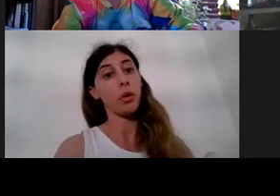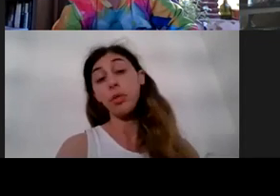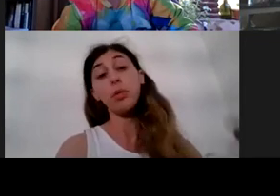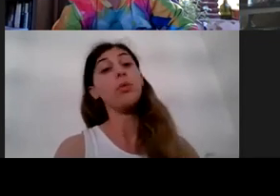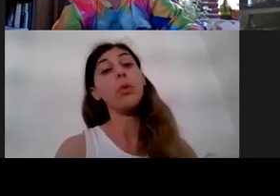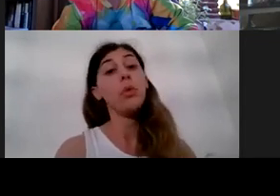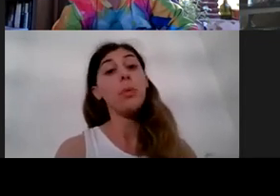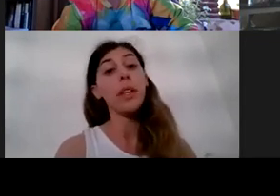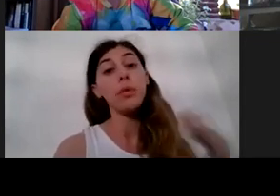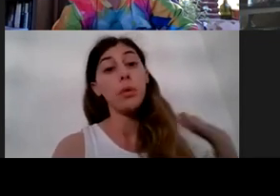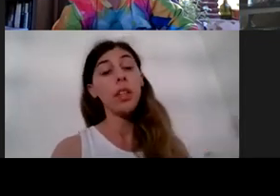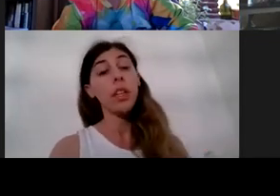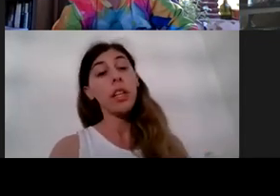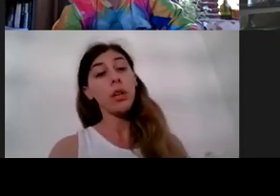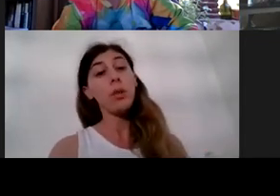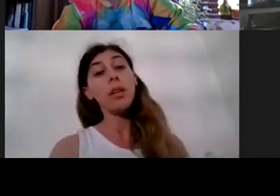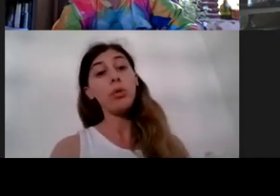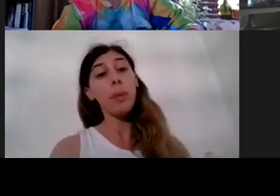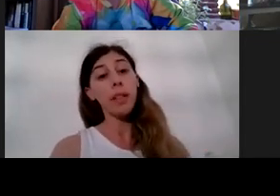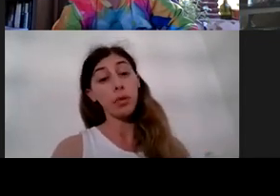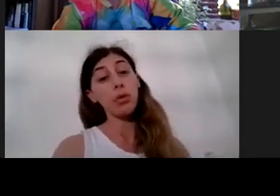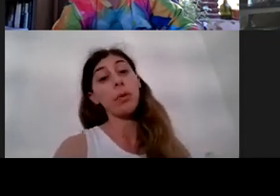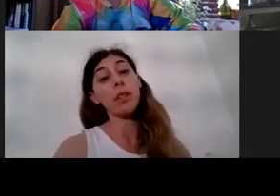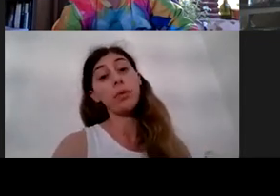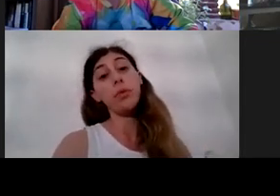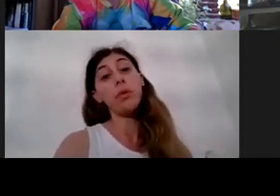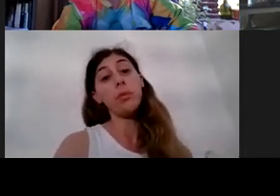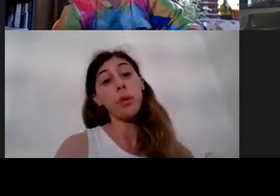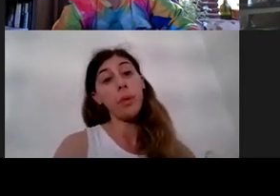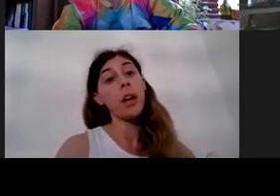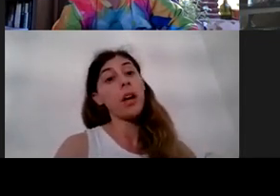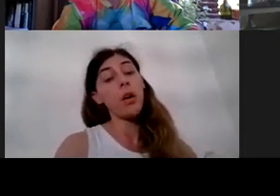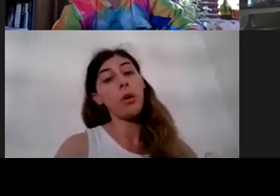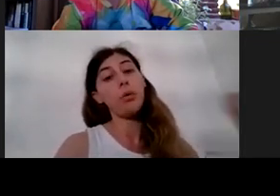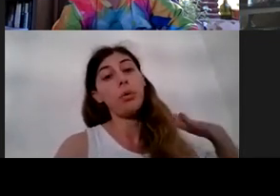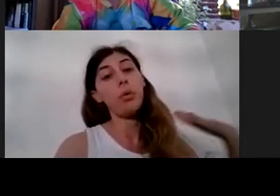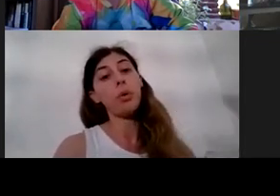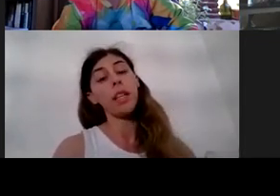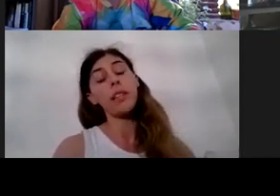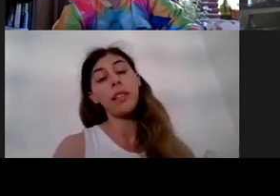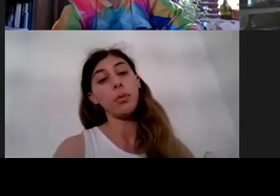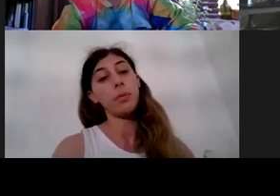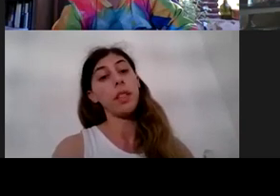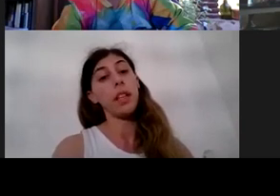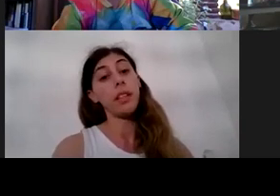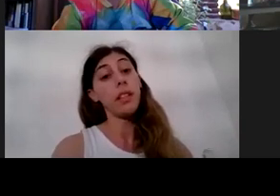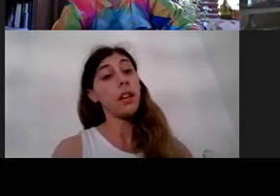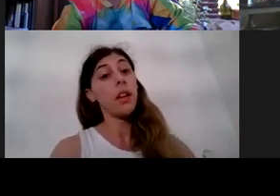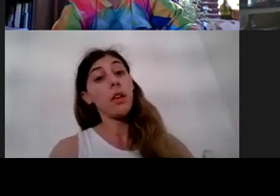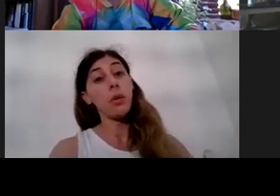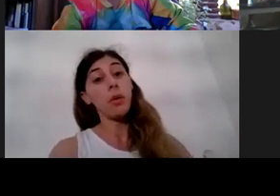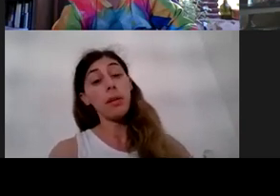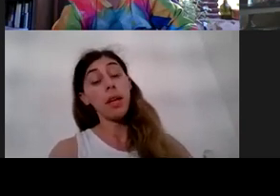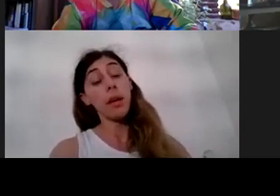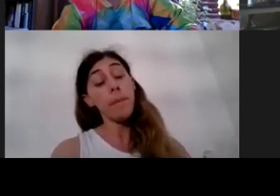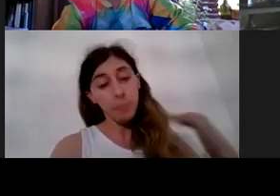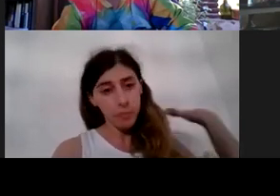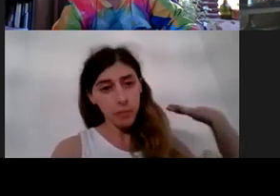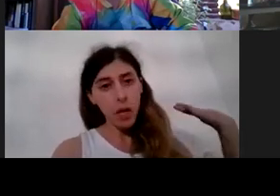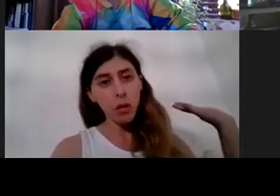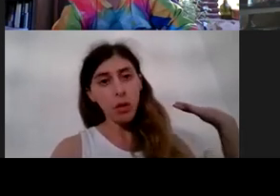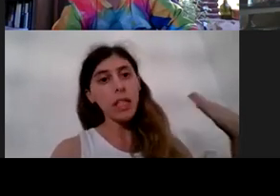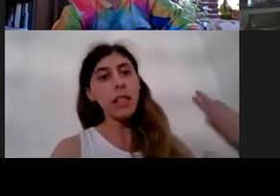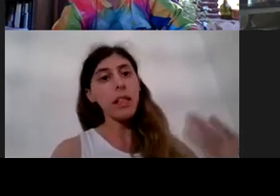social security purposes, the Accompagner protocol. But as she did not follow